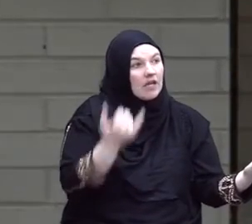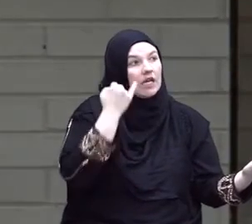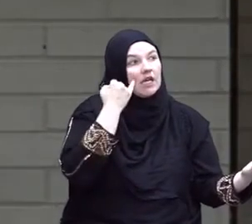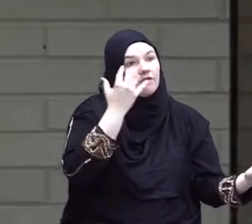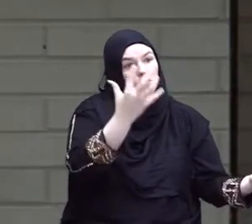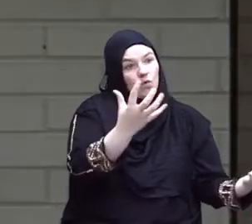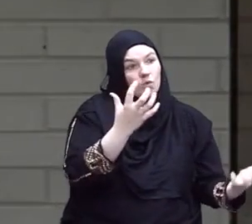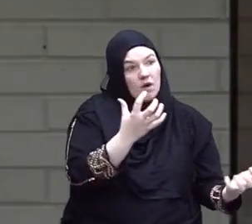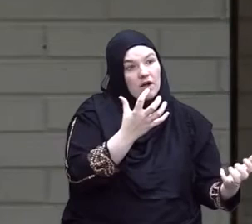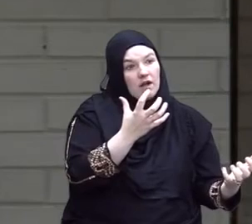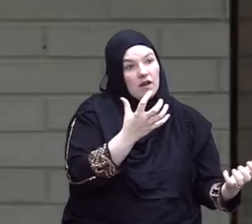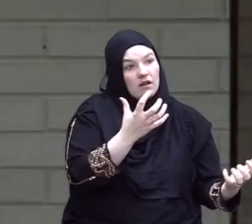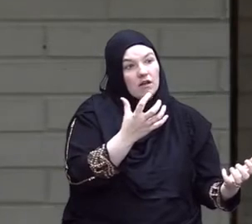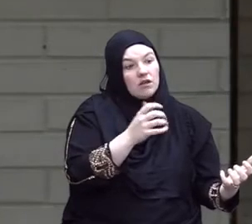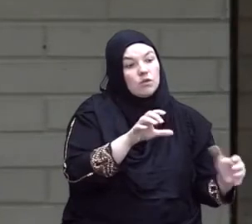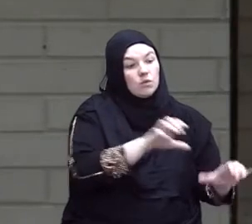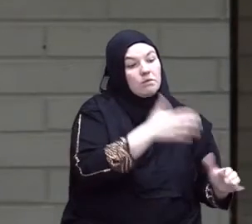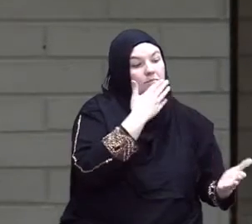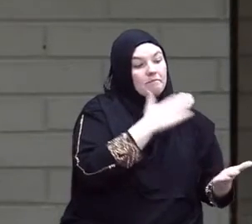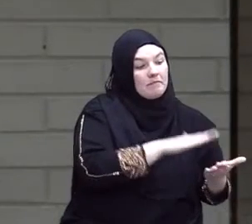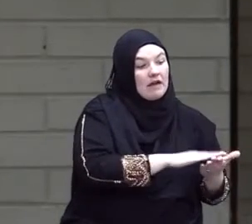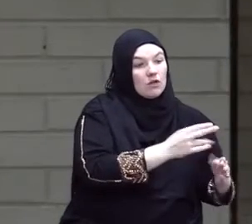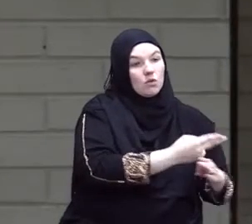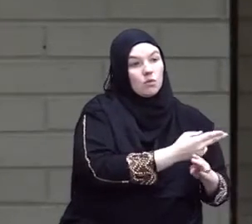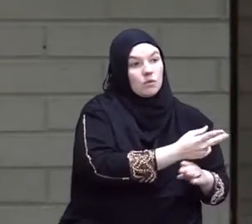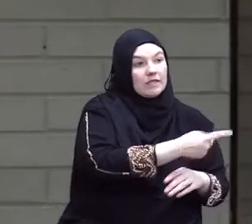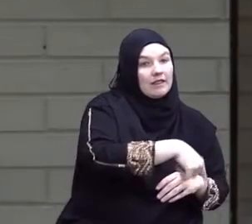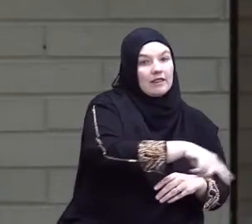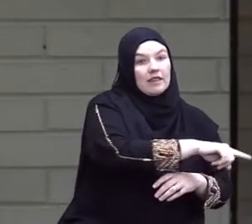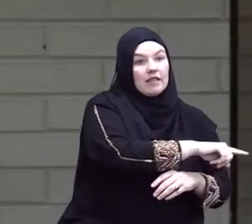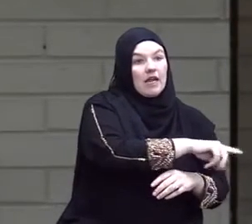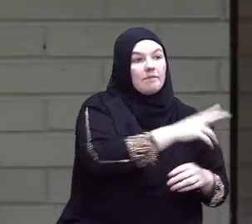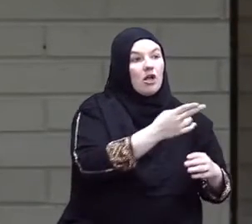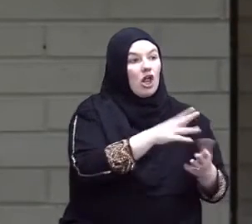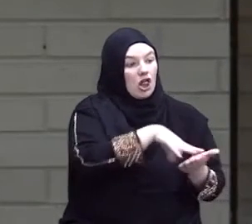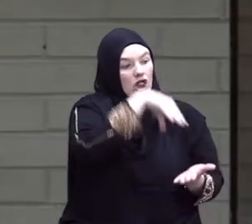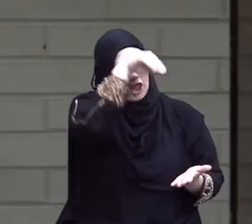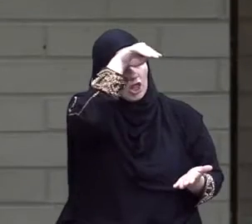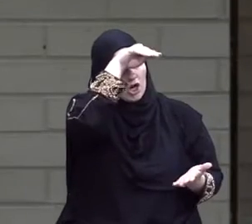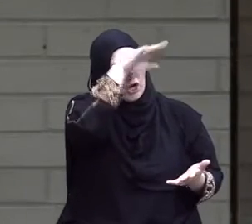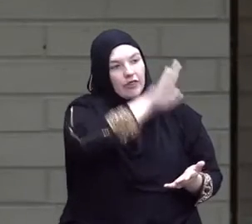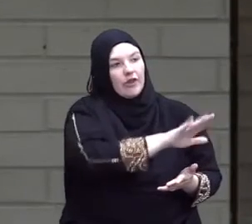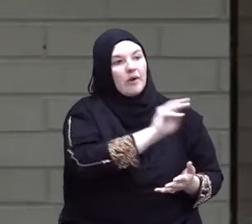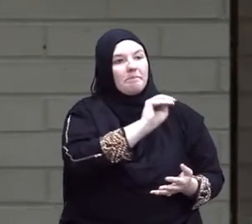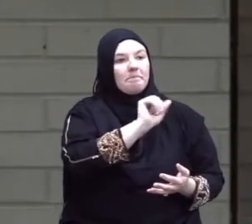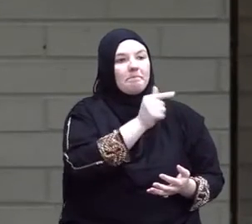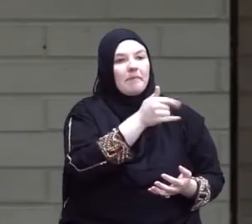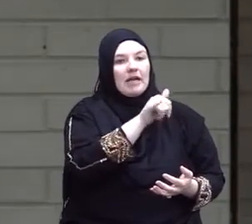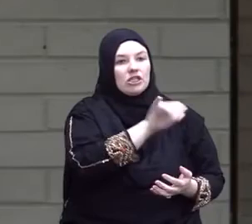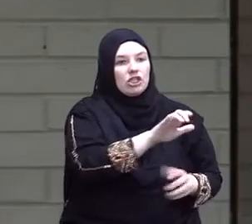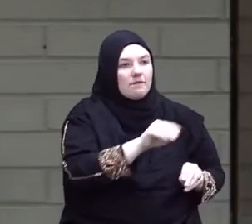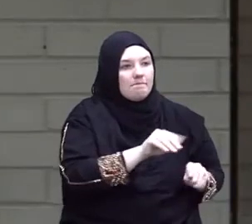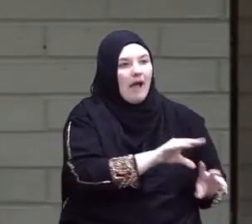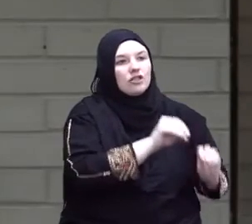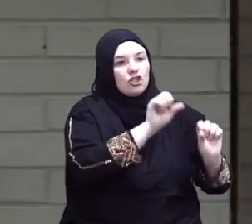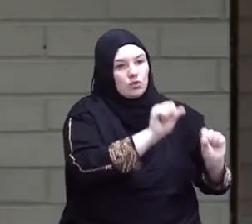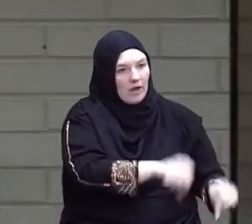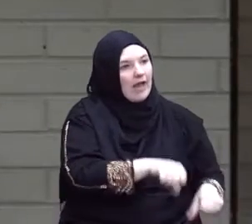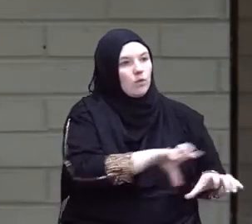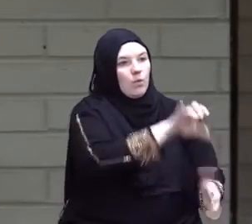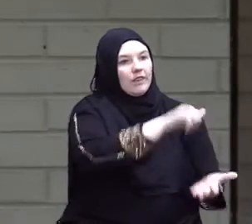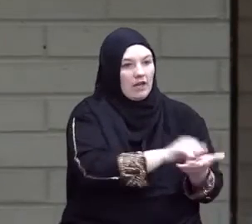you want to be a kafir like them and use them and you learn the tricks, you are able to do